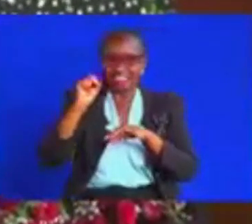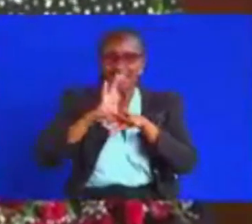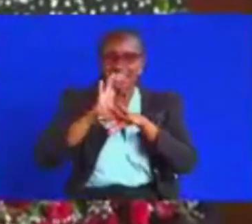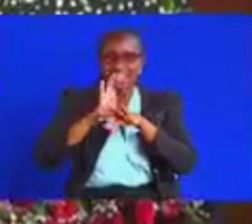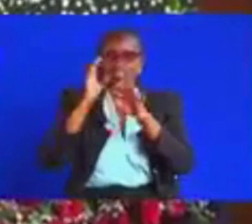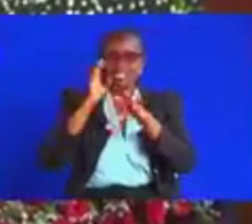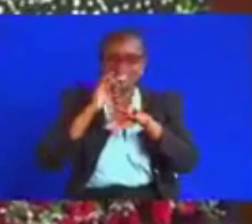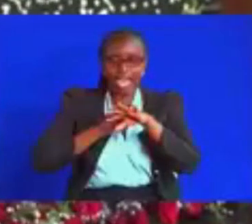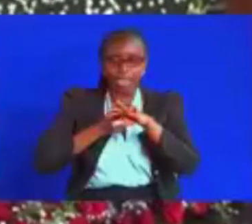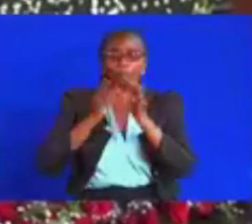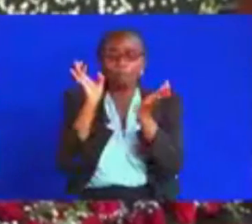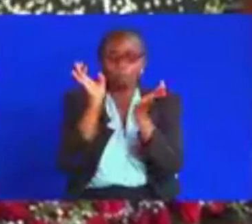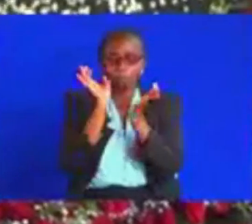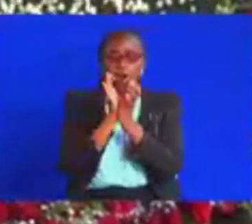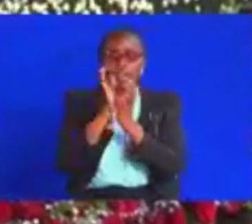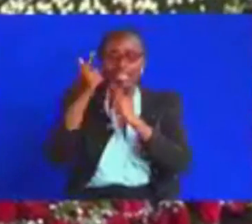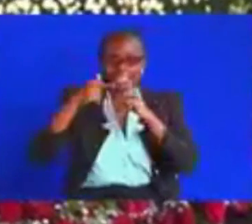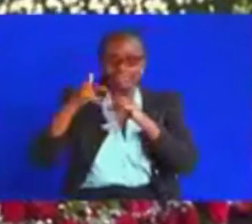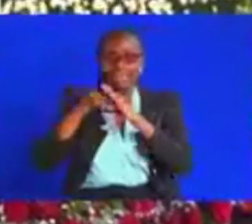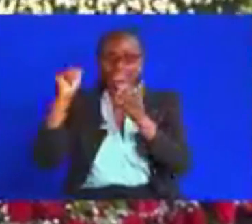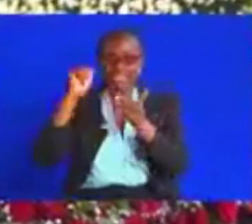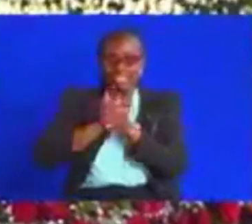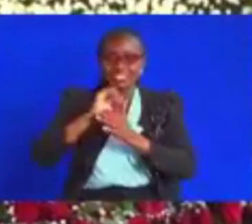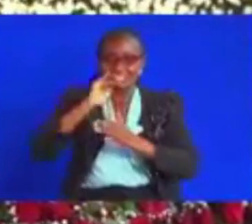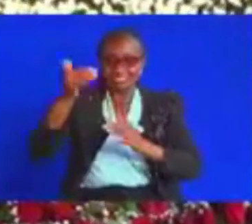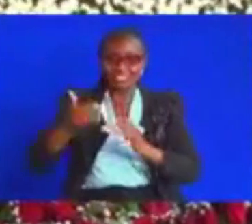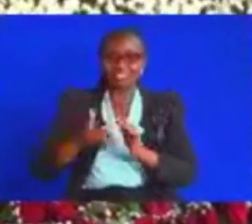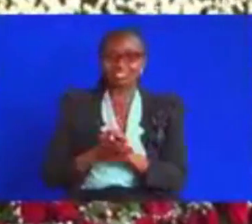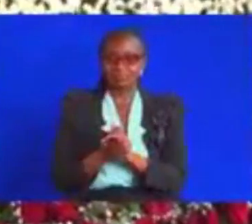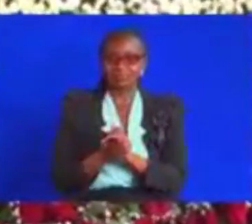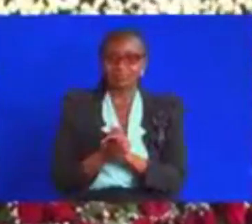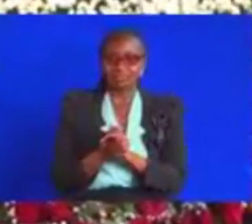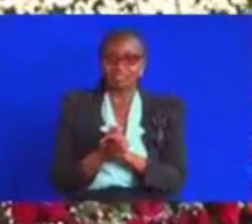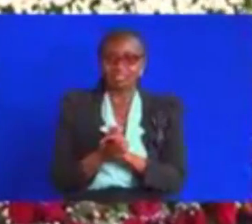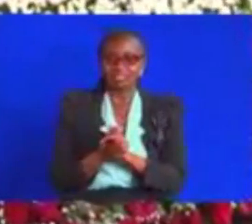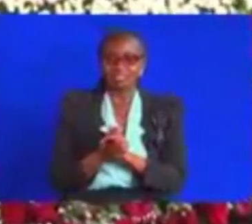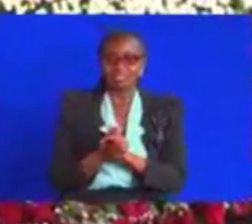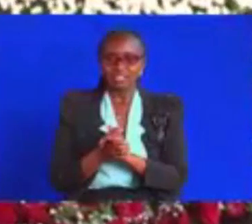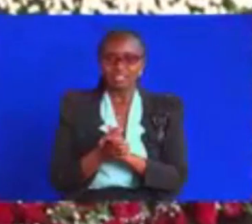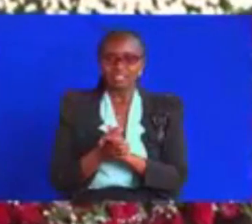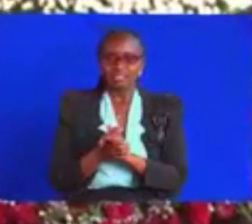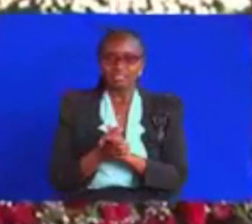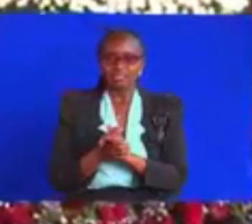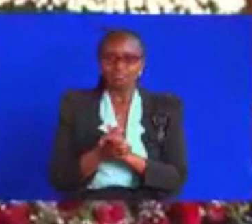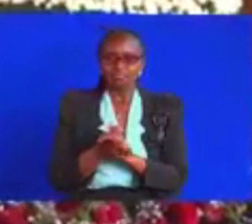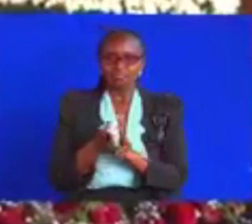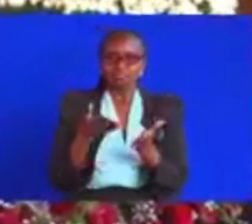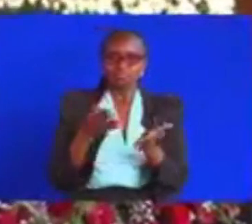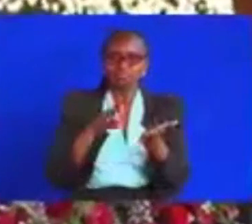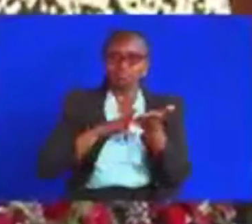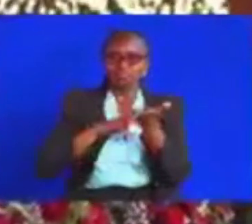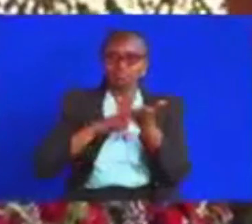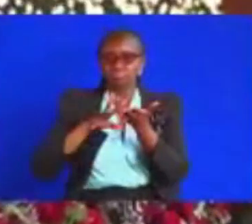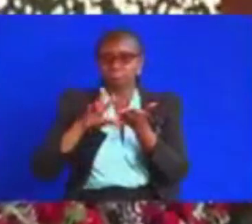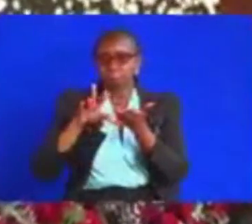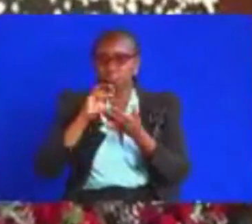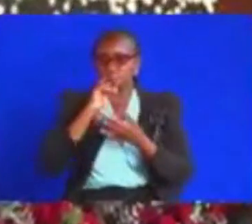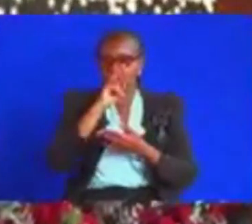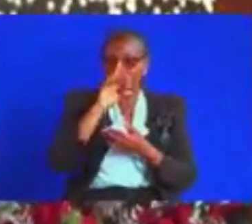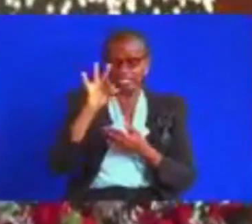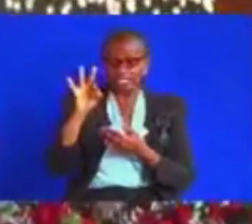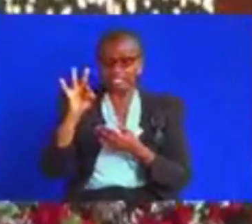of Athens, I think that should be verse 20, I hope. He, 20 down to 23.